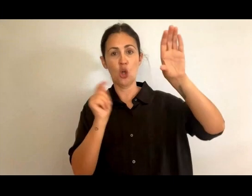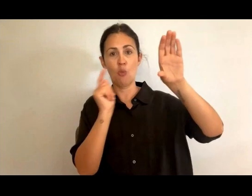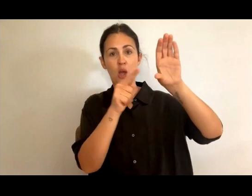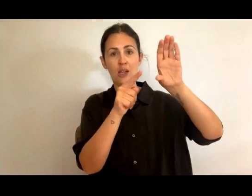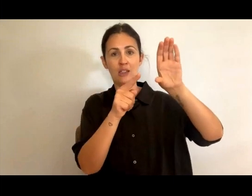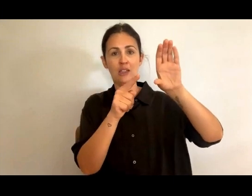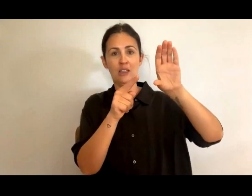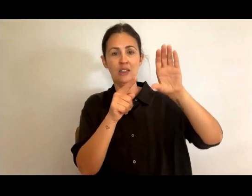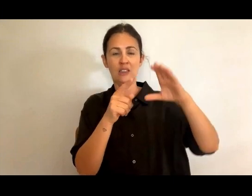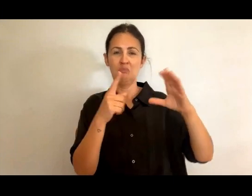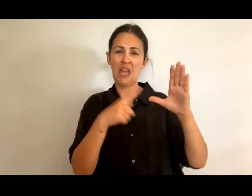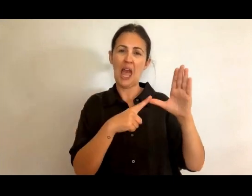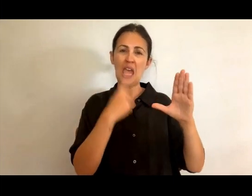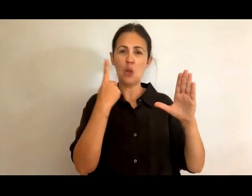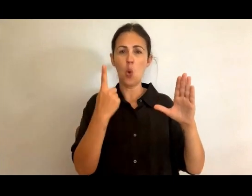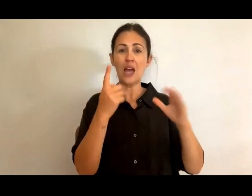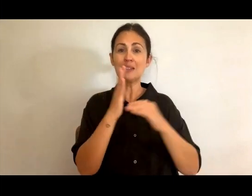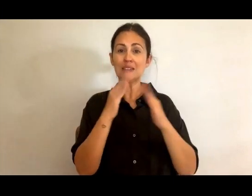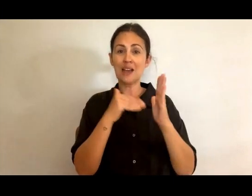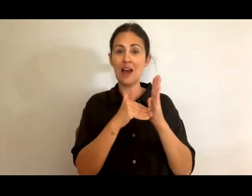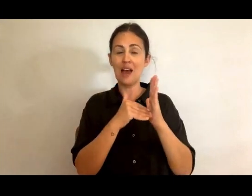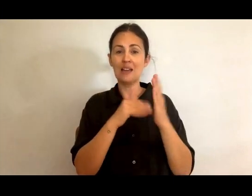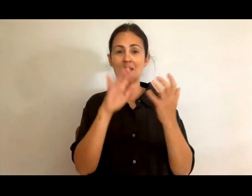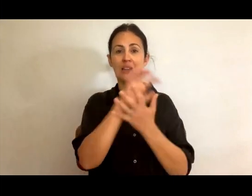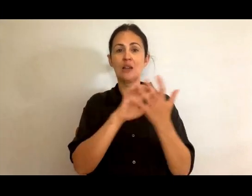sheet of paper. It combined all the students' views.